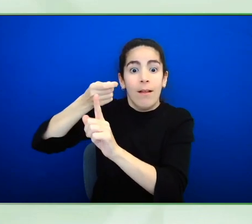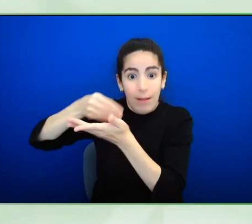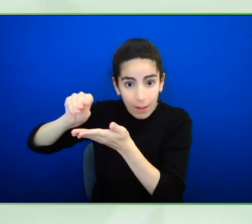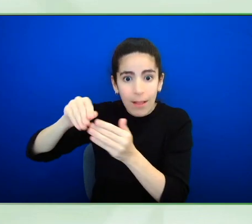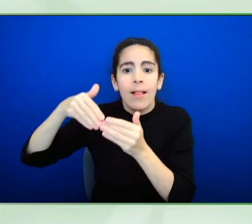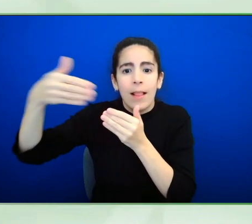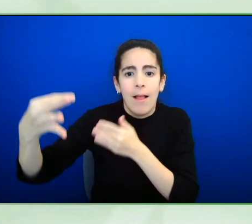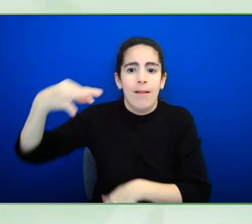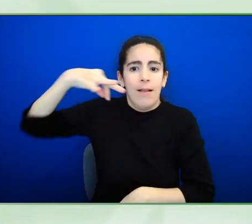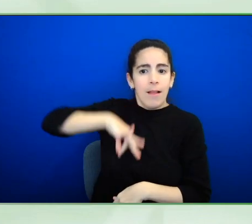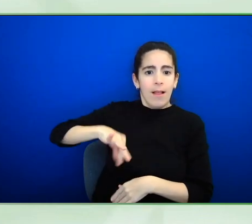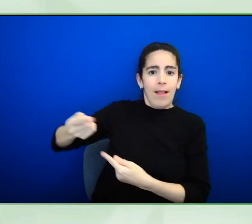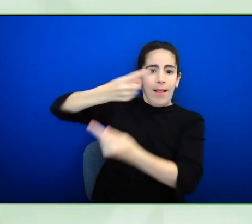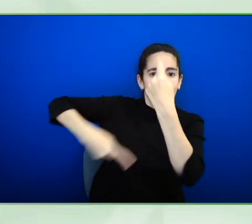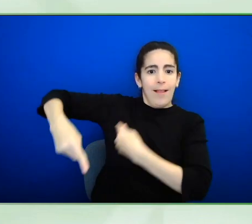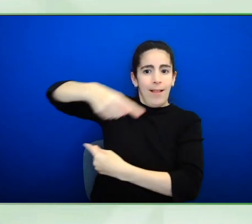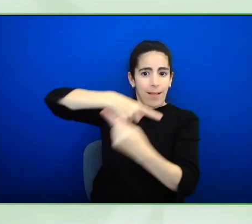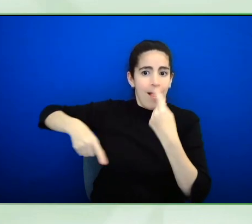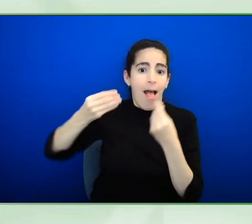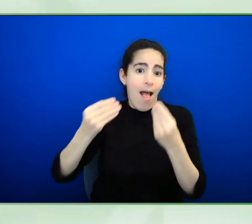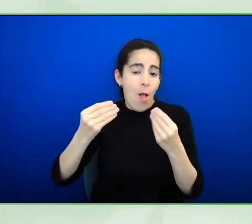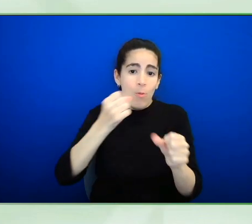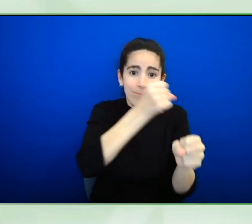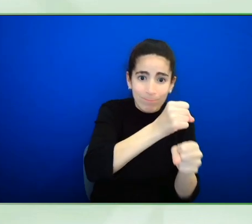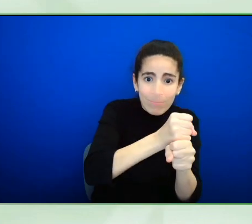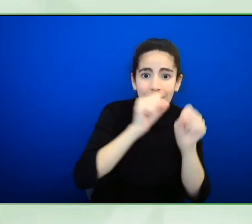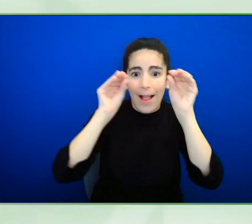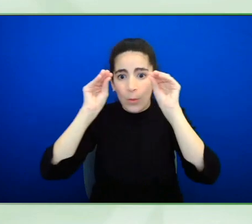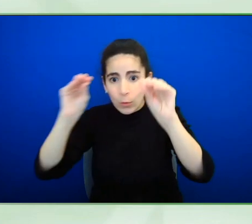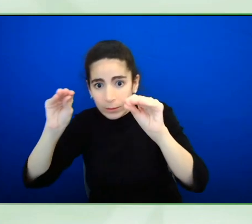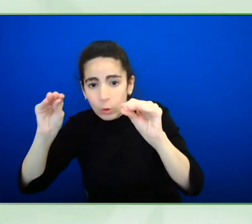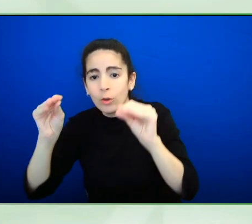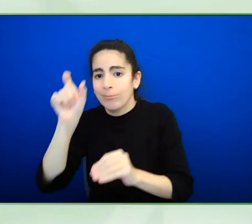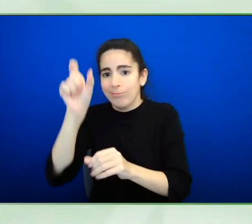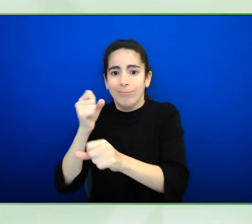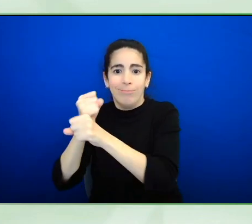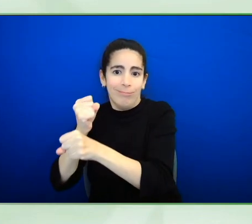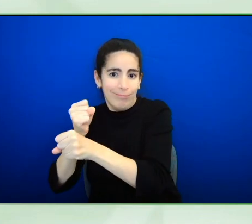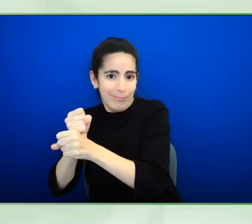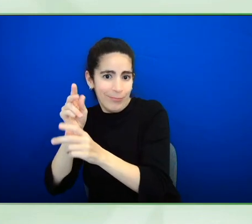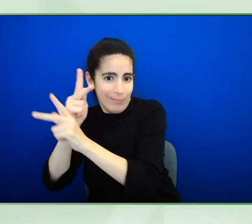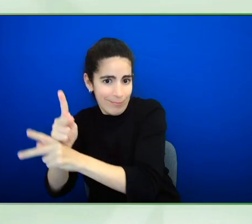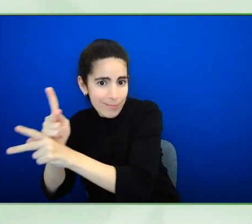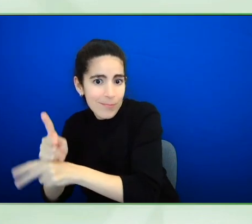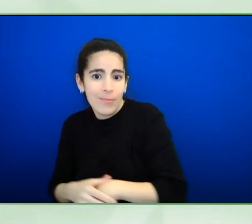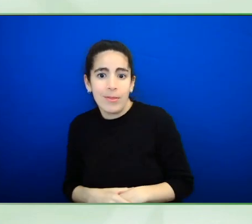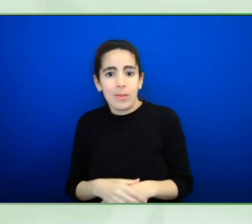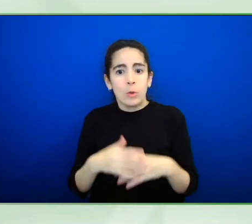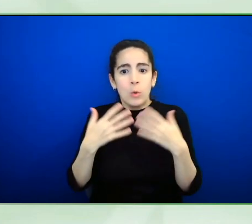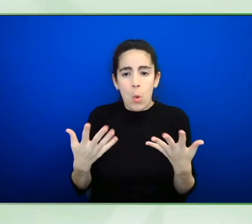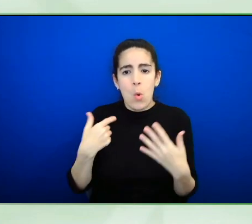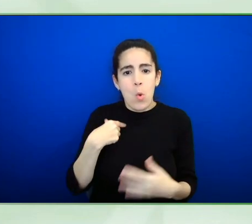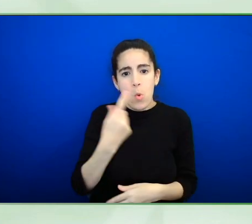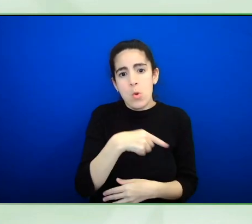available and more accessible. Thank you. Yes, I just want to add about hearing in my country. Yes, that's